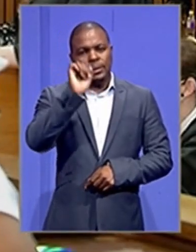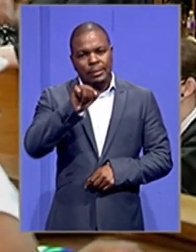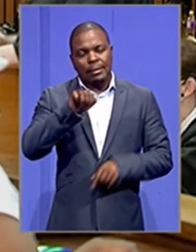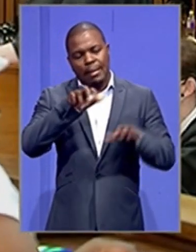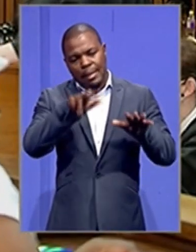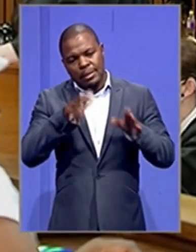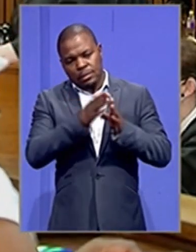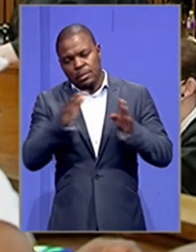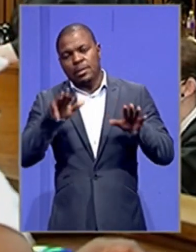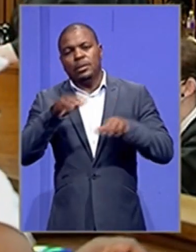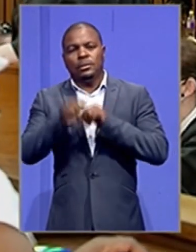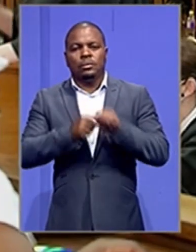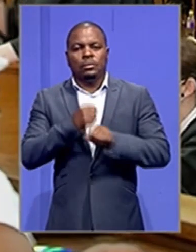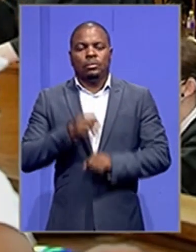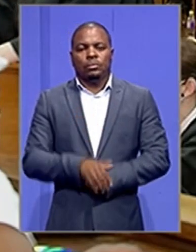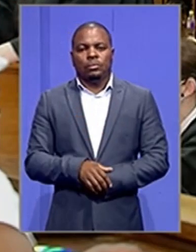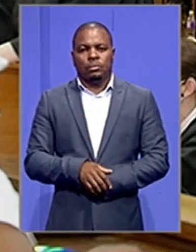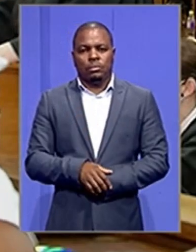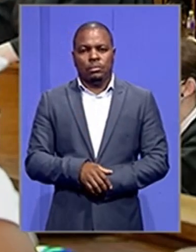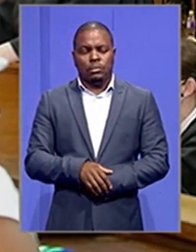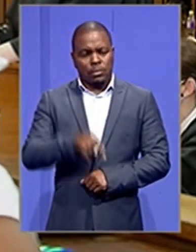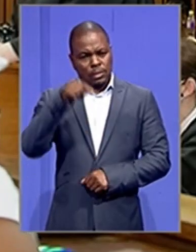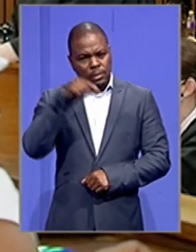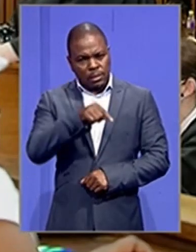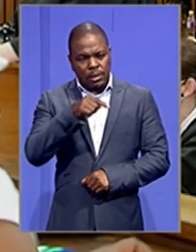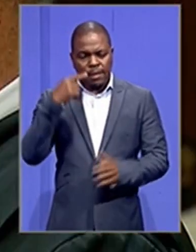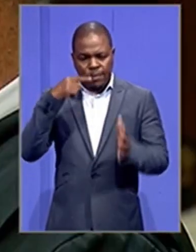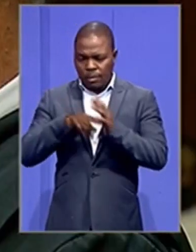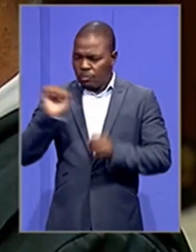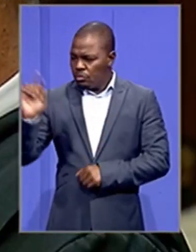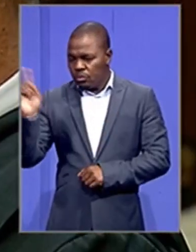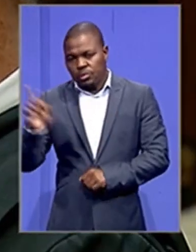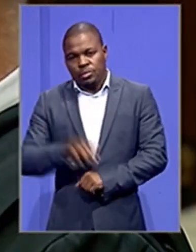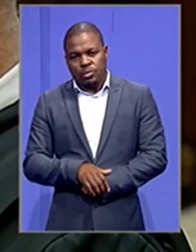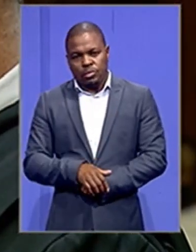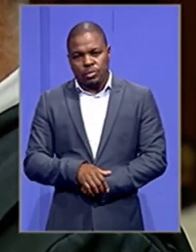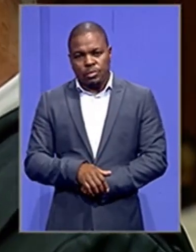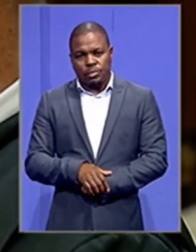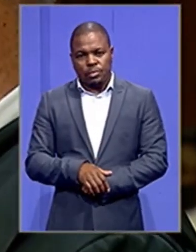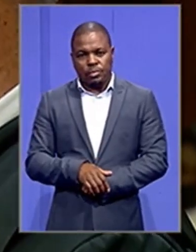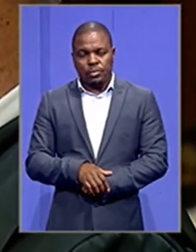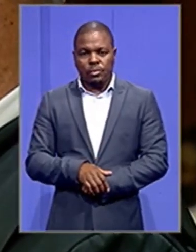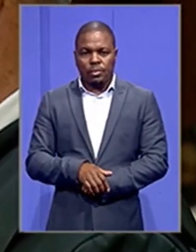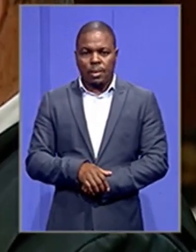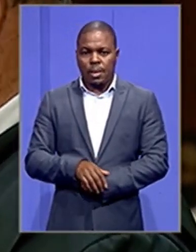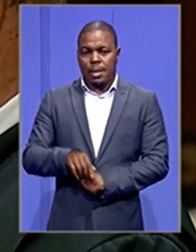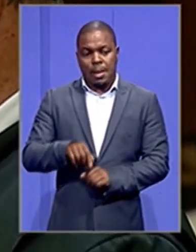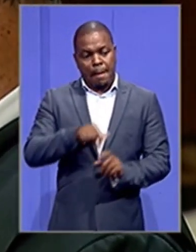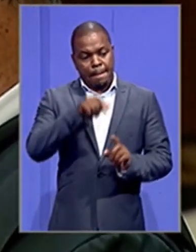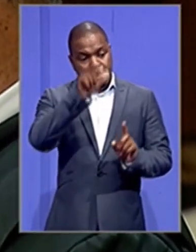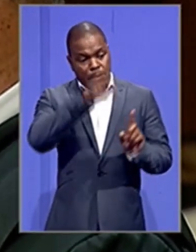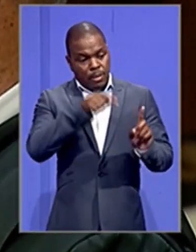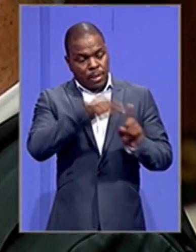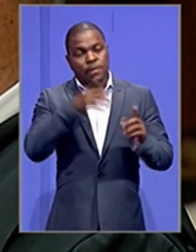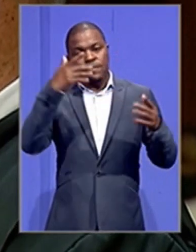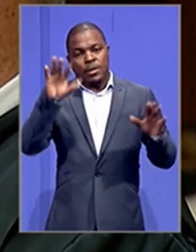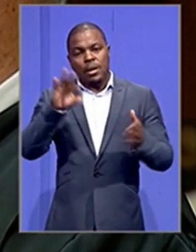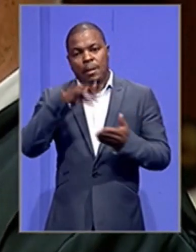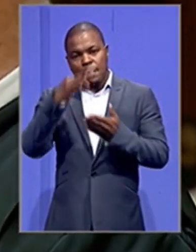to 19 years. That was not her evidence. The applicant, being the accused, applied for